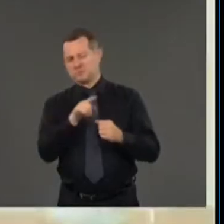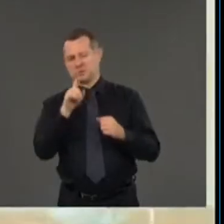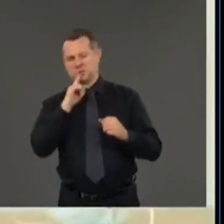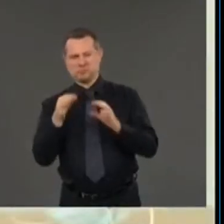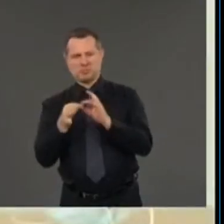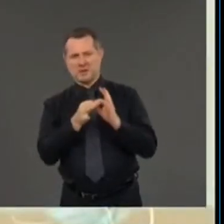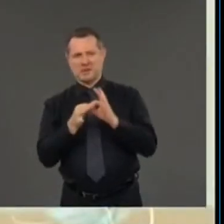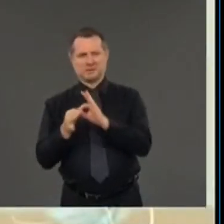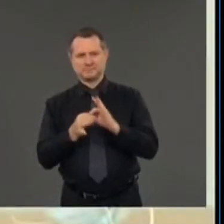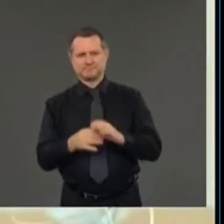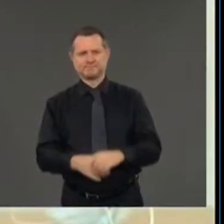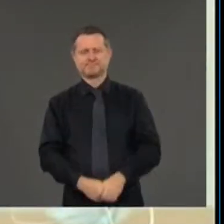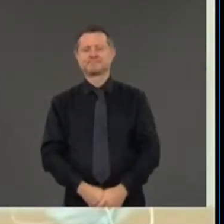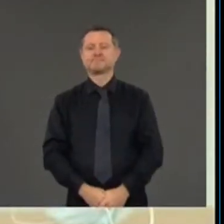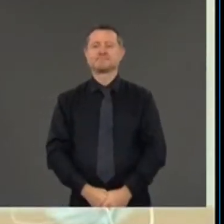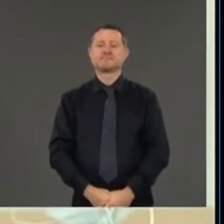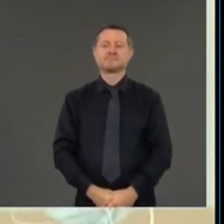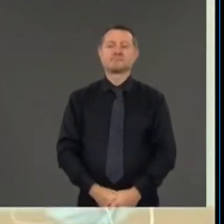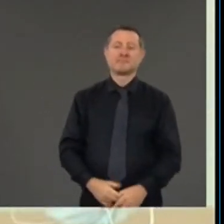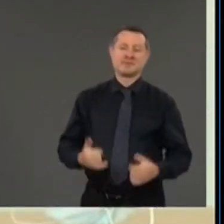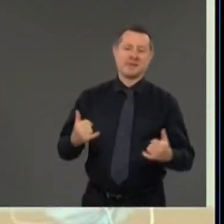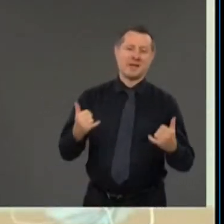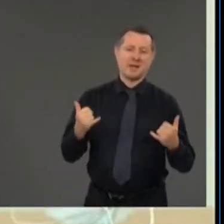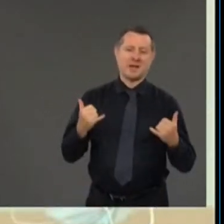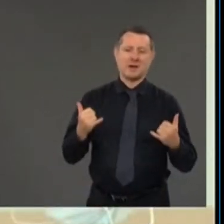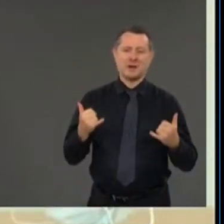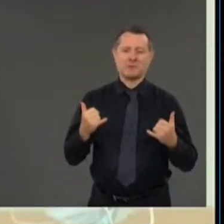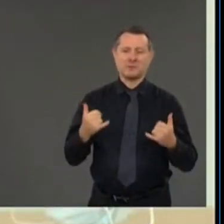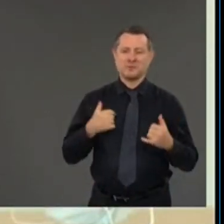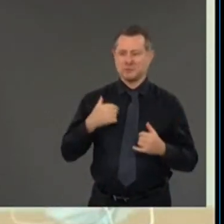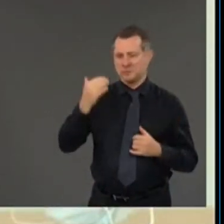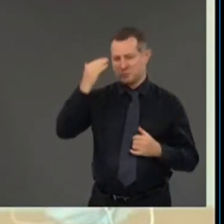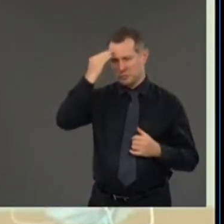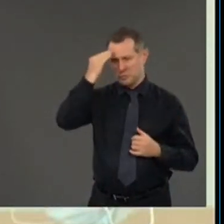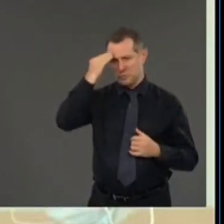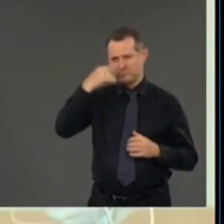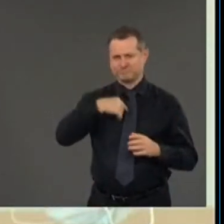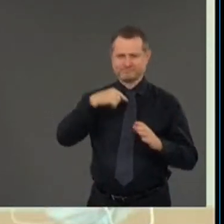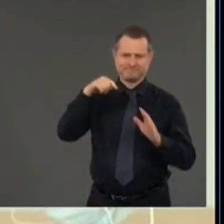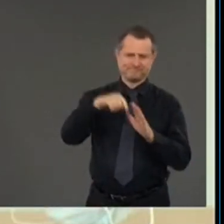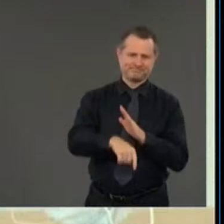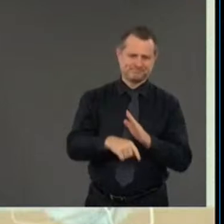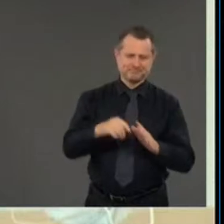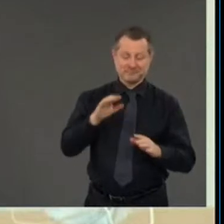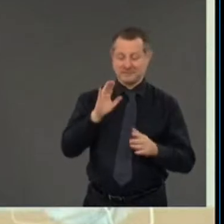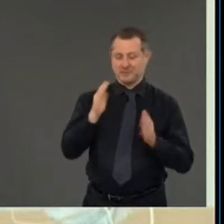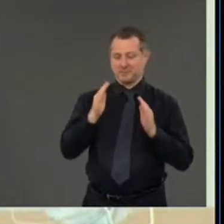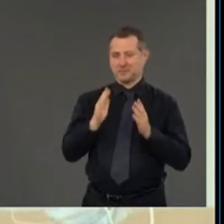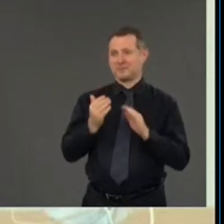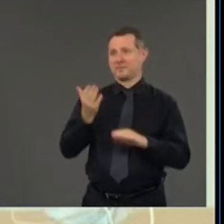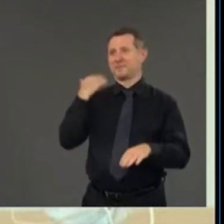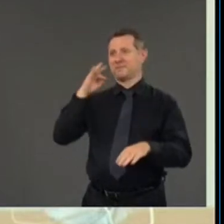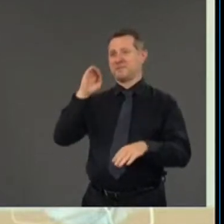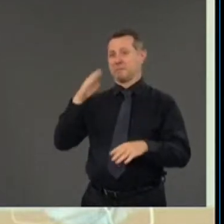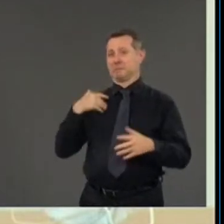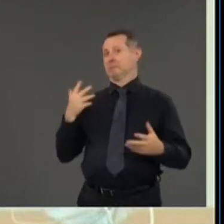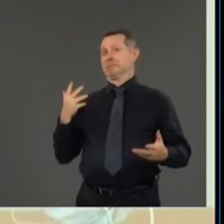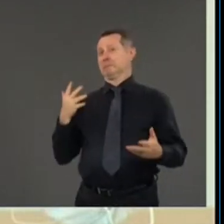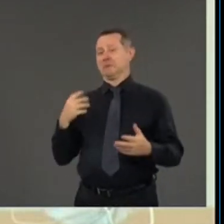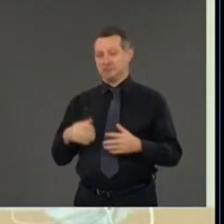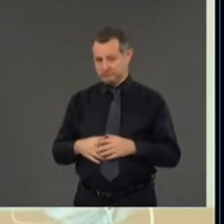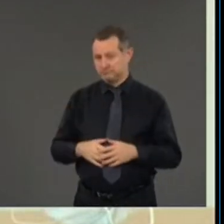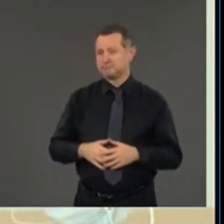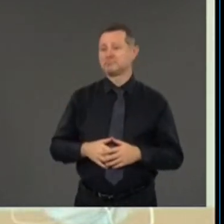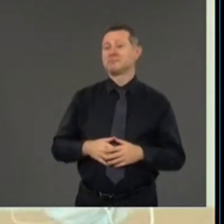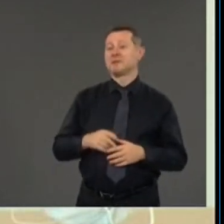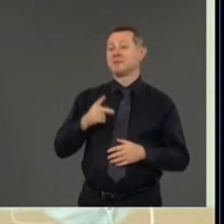We obviously know now an awful lot more than we knew back in February. One is that PPE